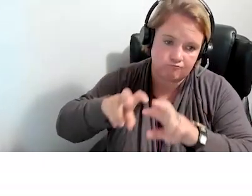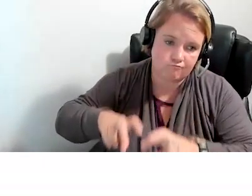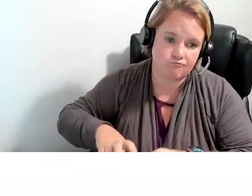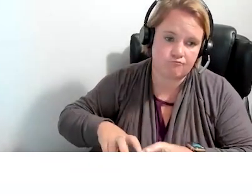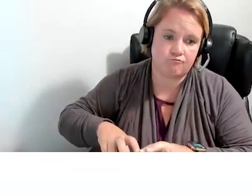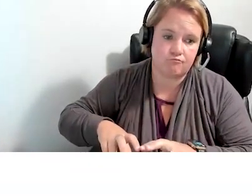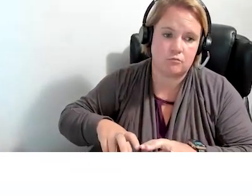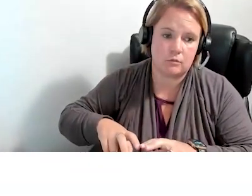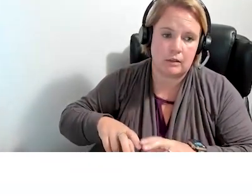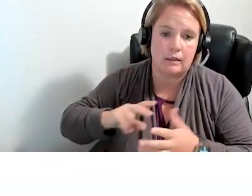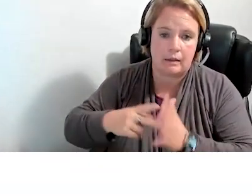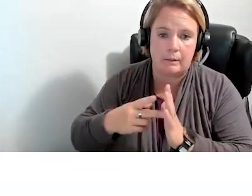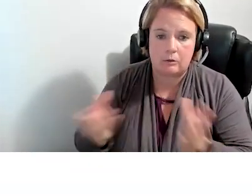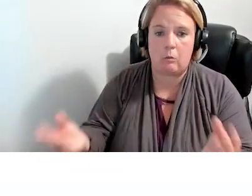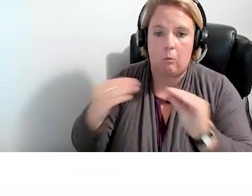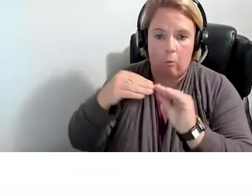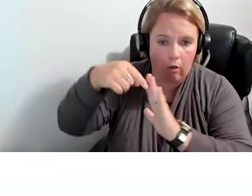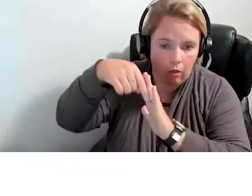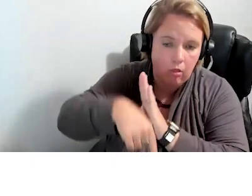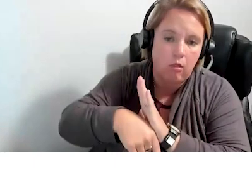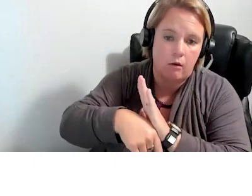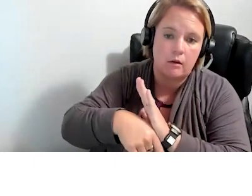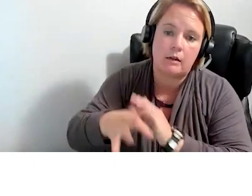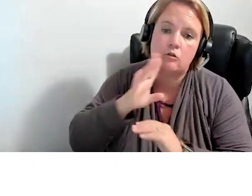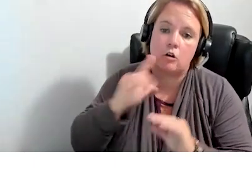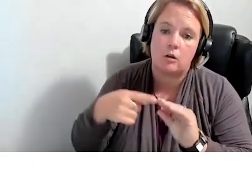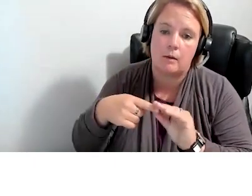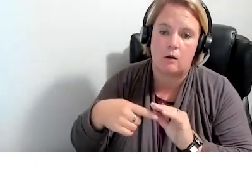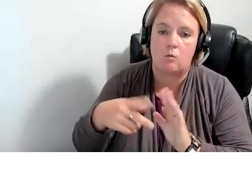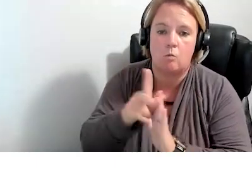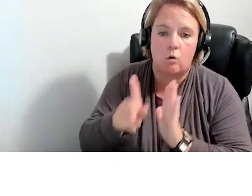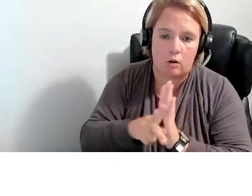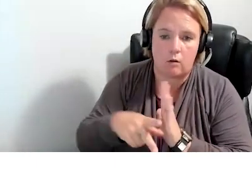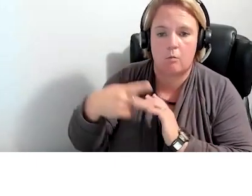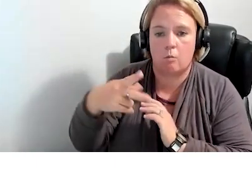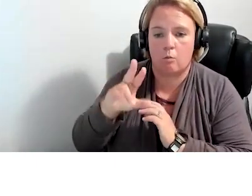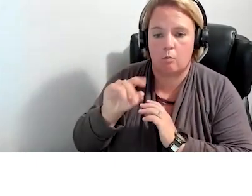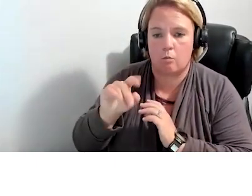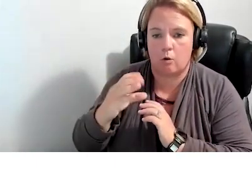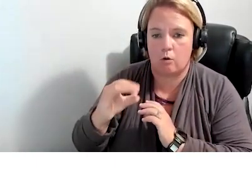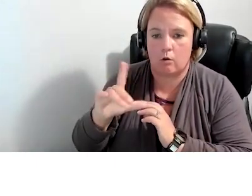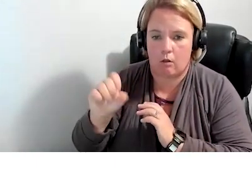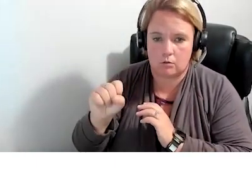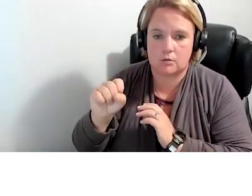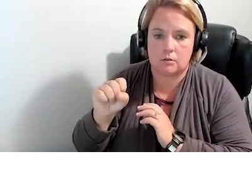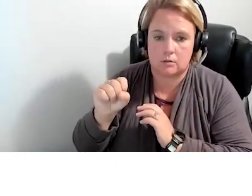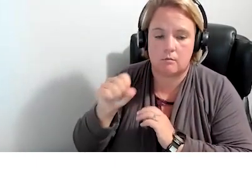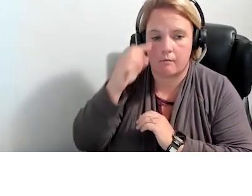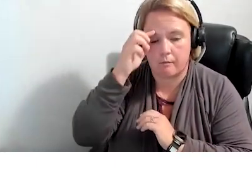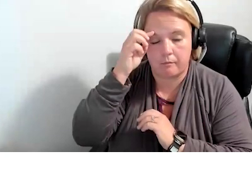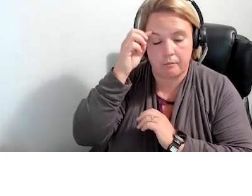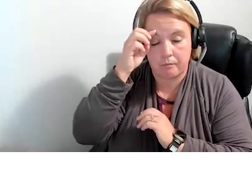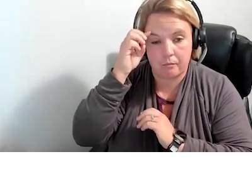then further down. So now it's going to drill down and talk about protocols. And again, could the